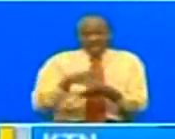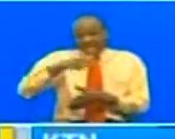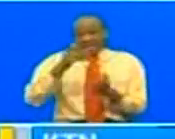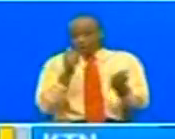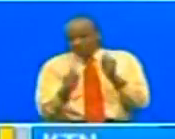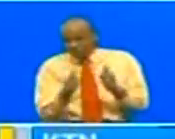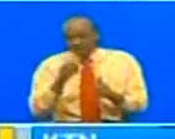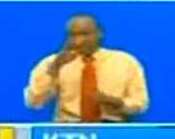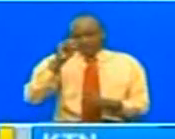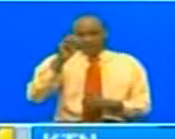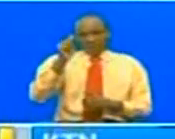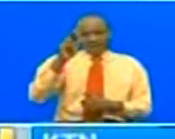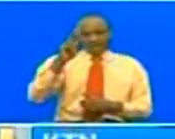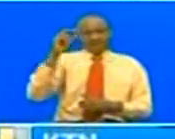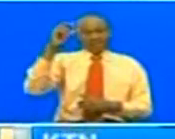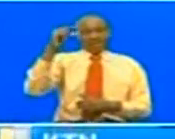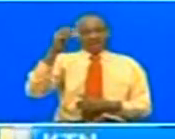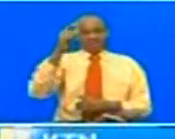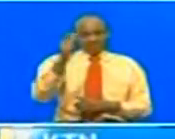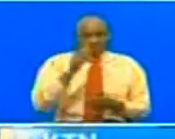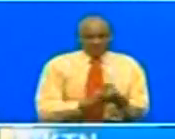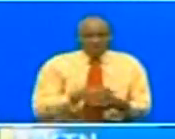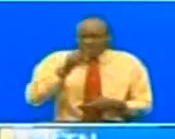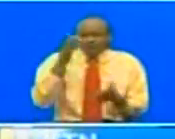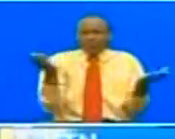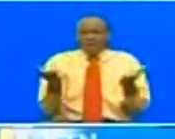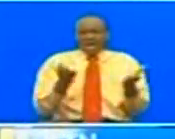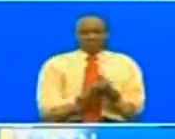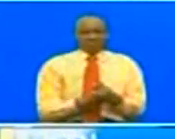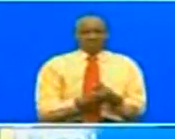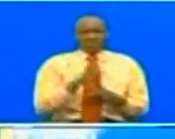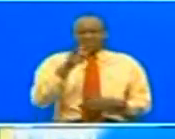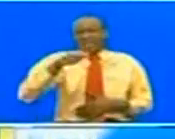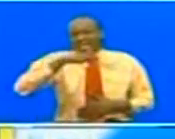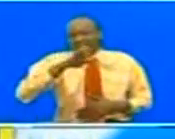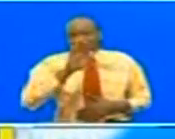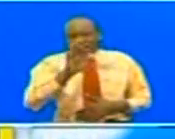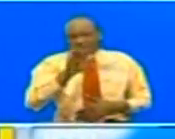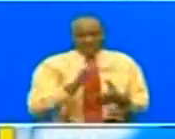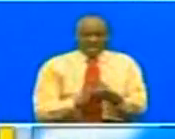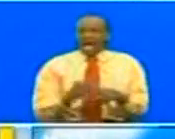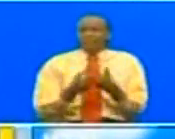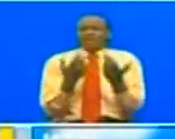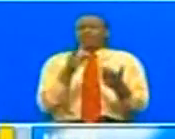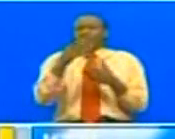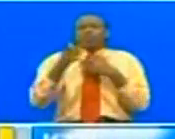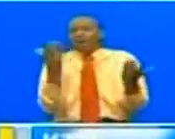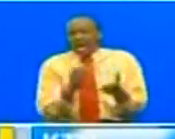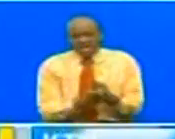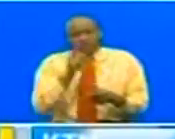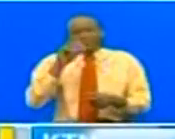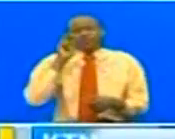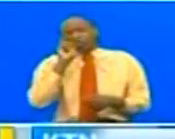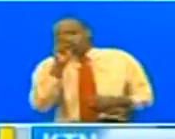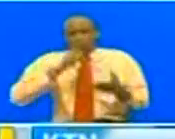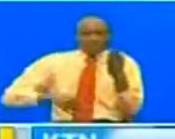I hope you can hear me. Where are you in relation to the area that this attack took place, and what have you